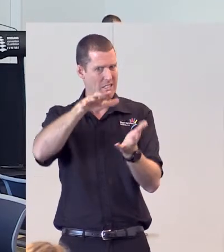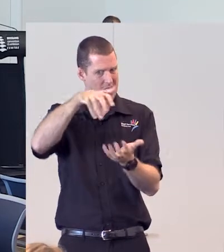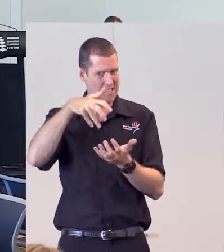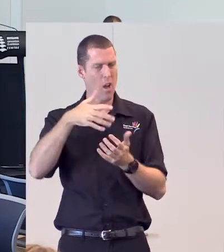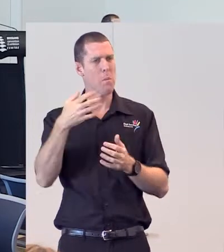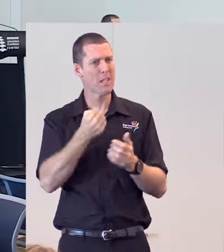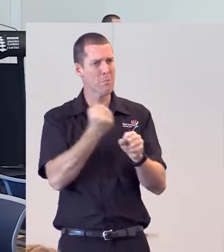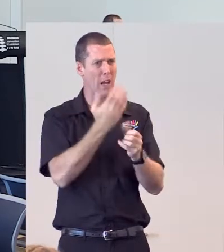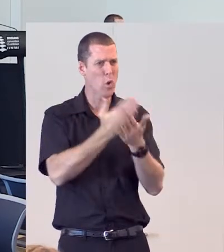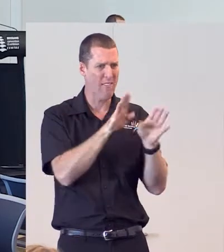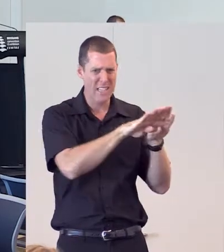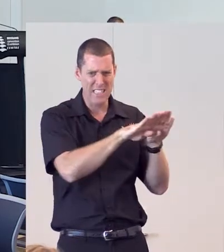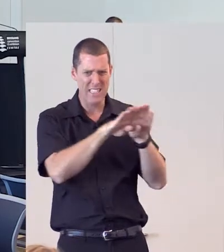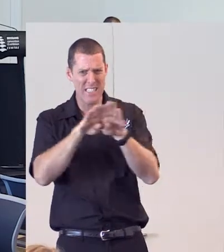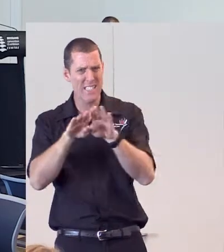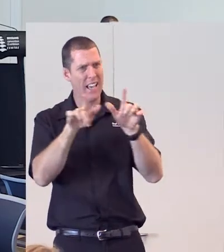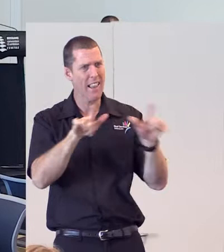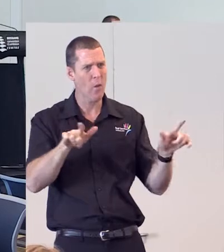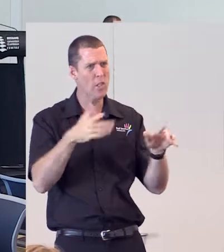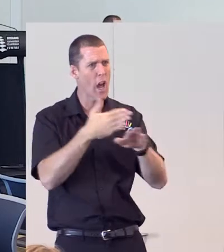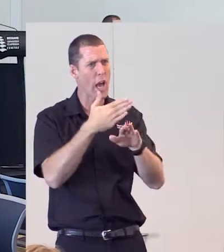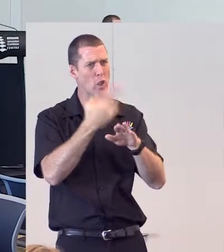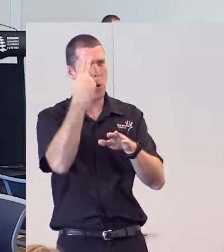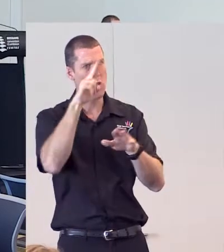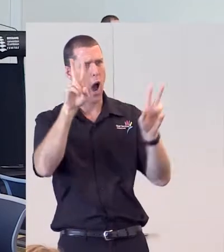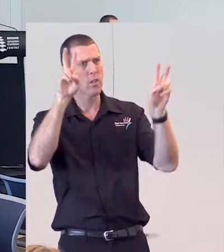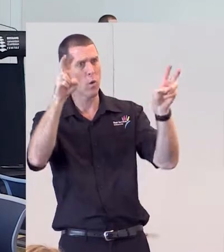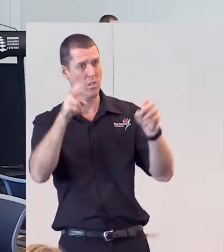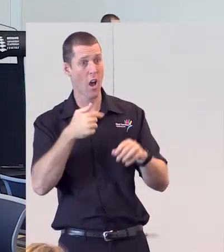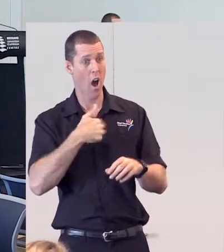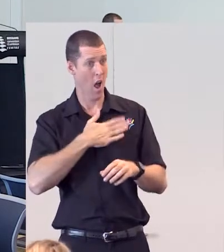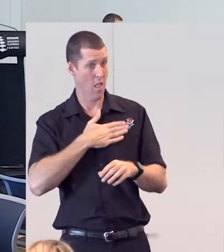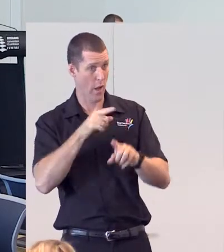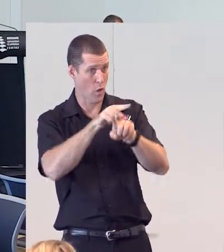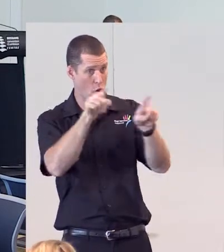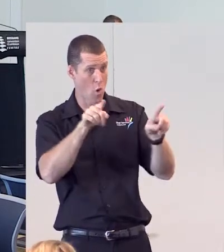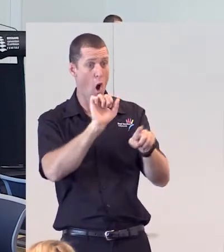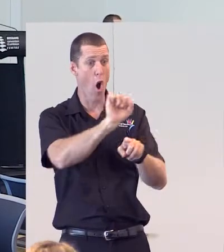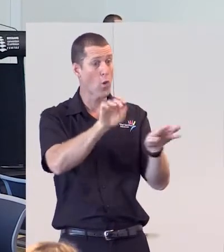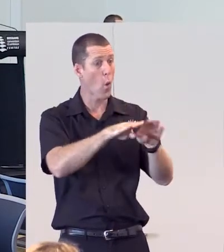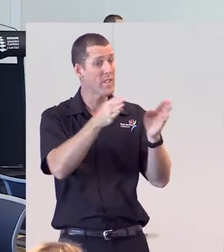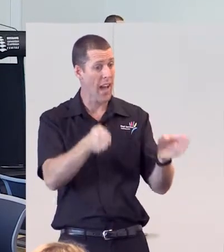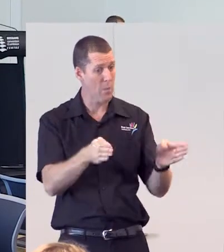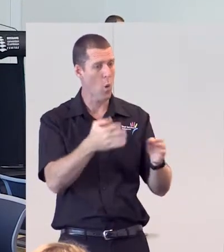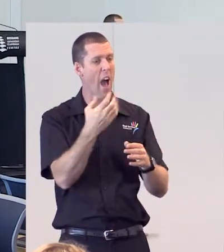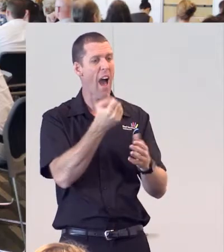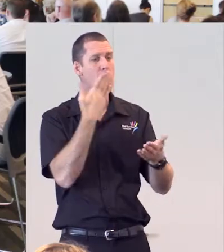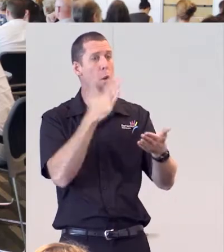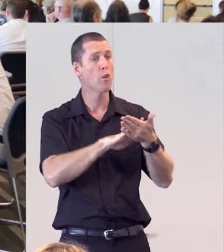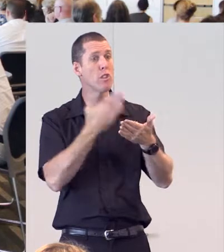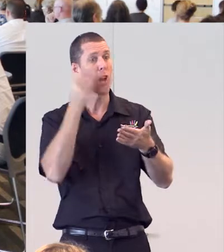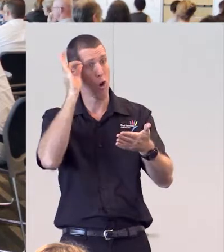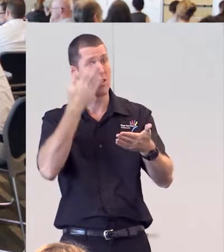some consistency in language and job titles. So what I would like you to do is on each of the tables there will be post-it